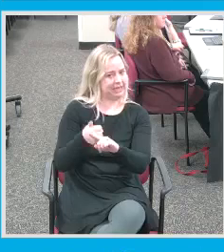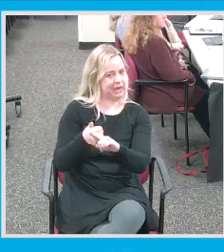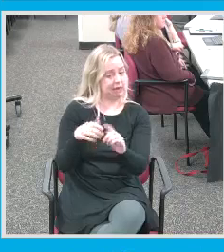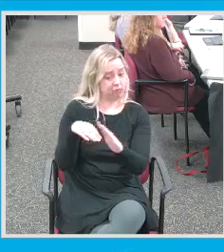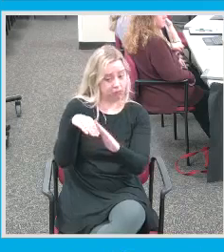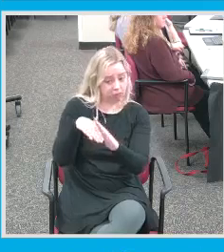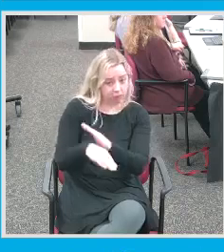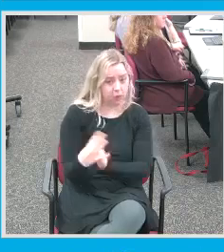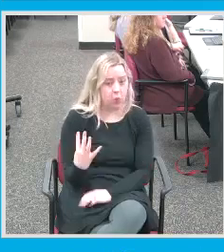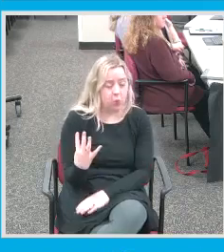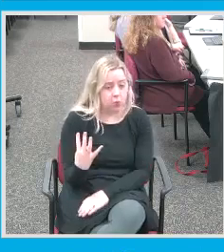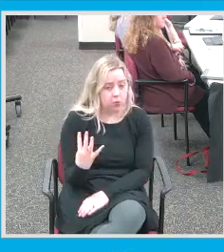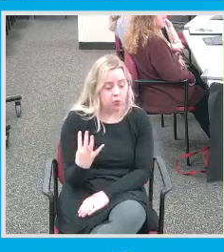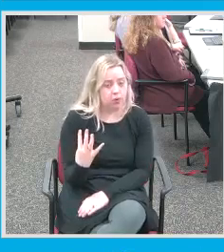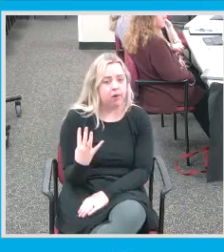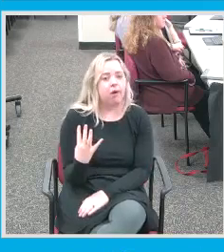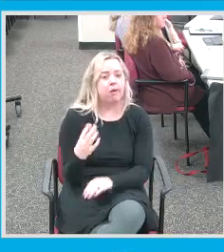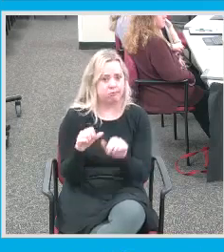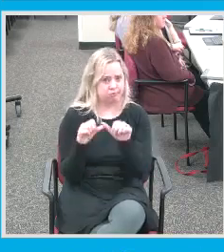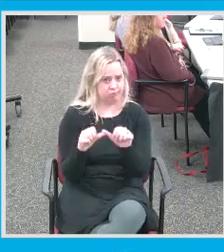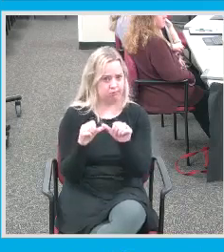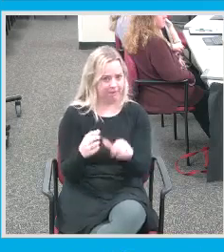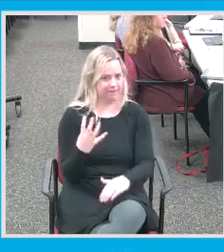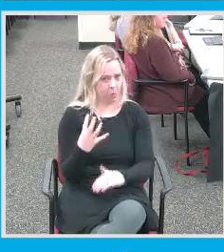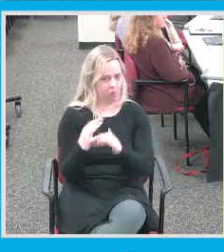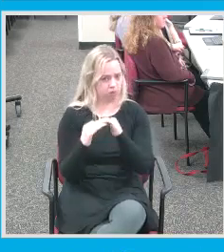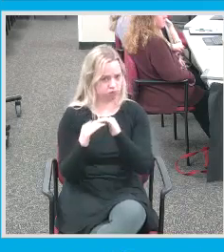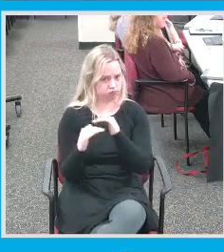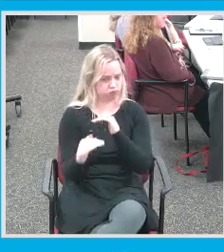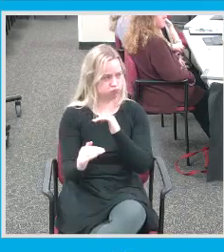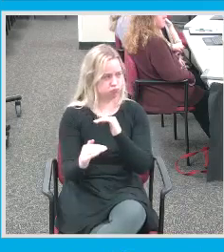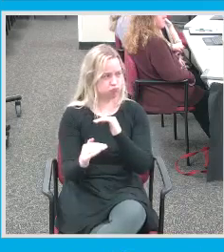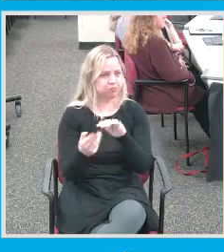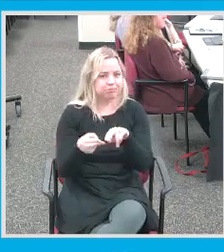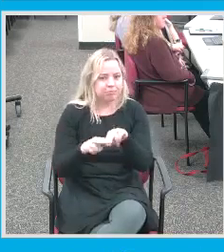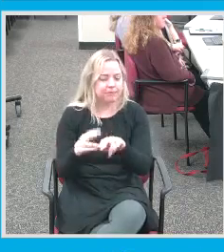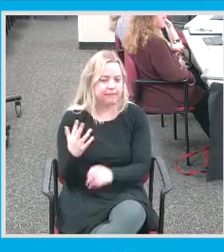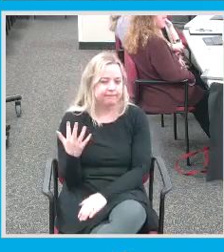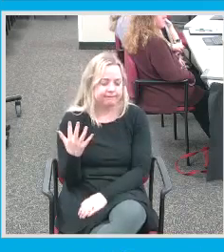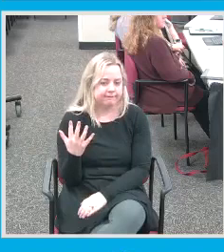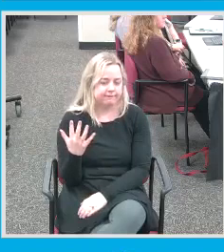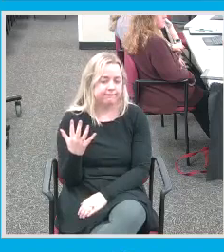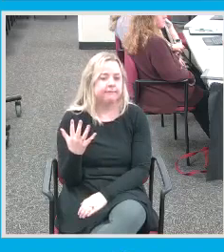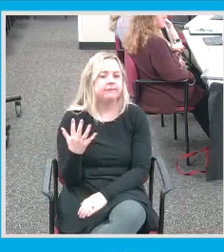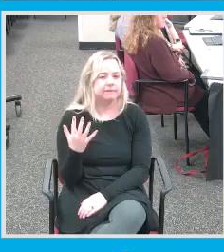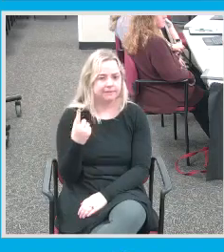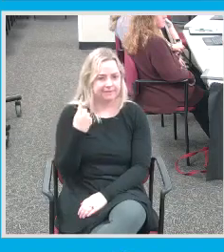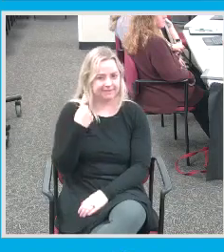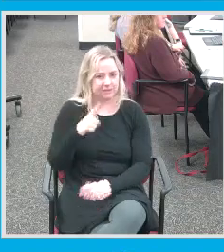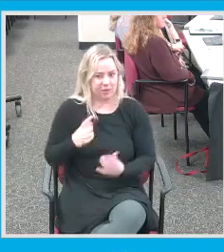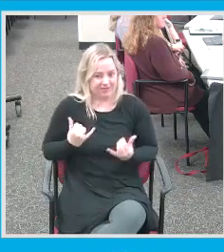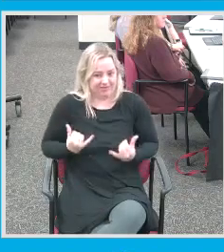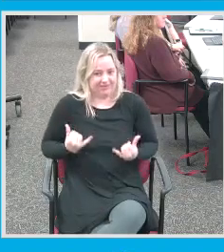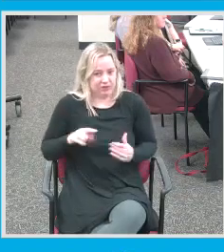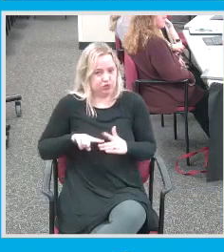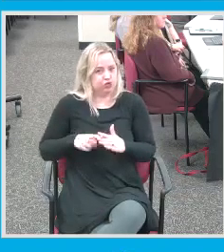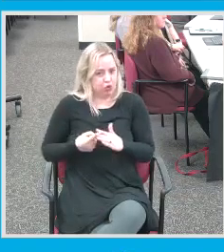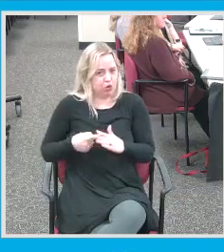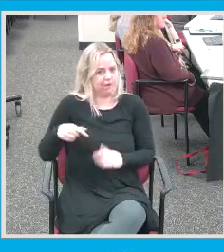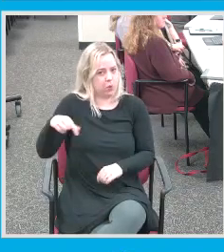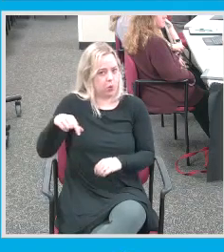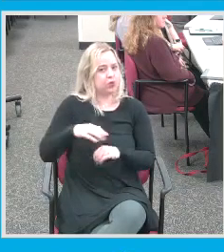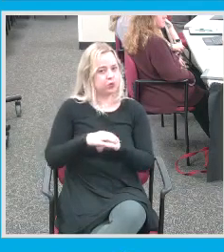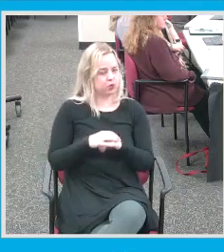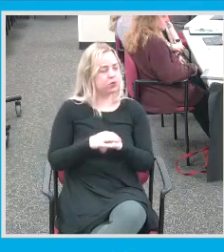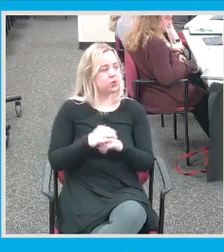4, and then it sustained at 4, and now you see it at 5 for the start of this quarter. And so what